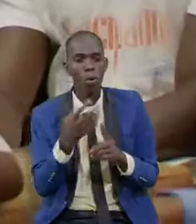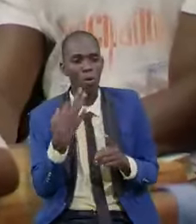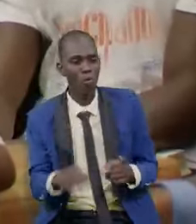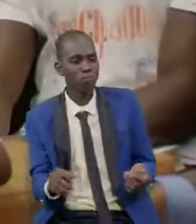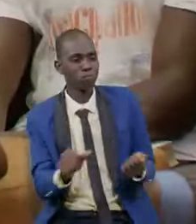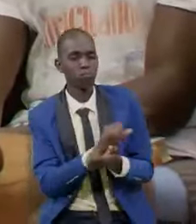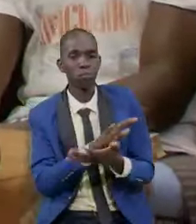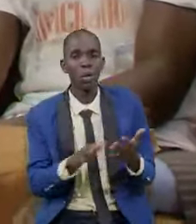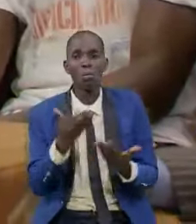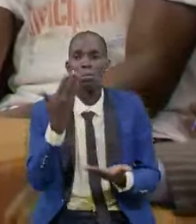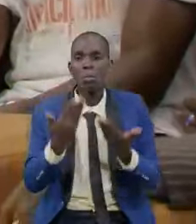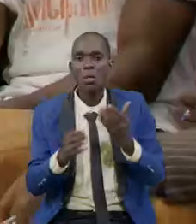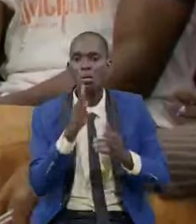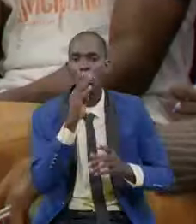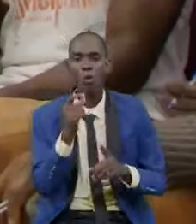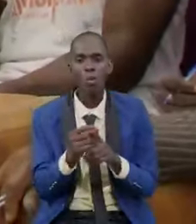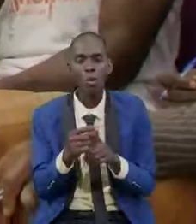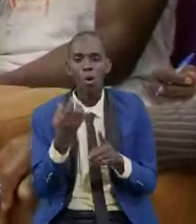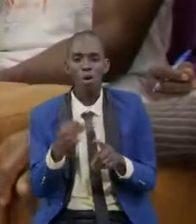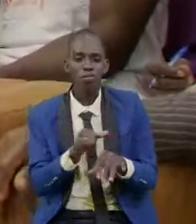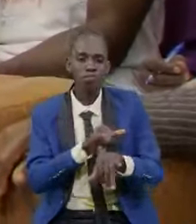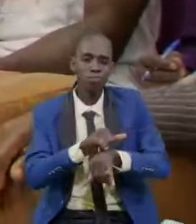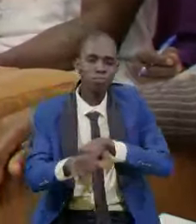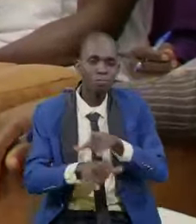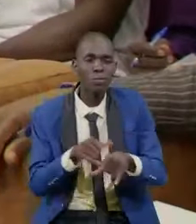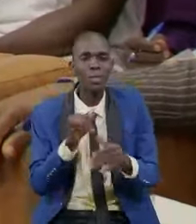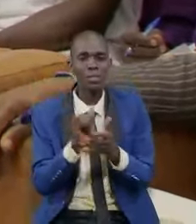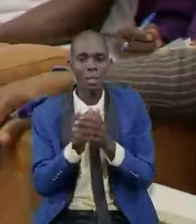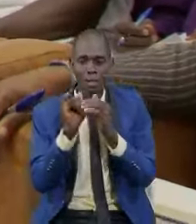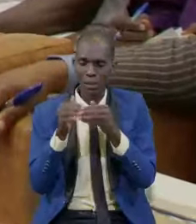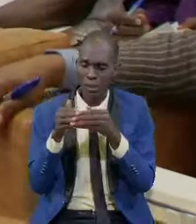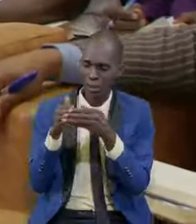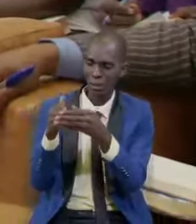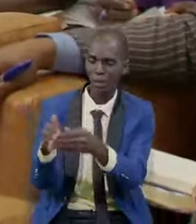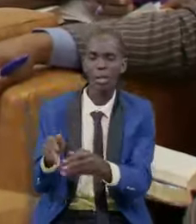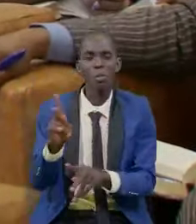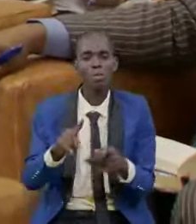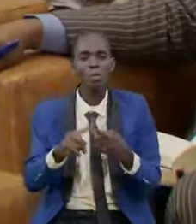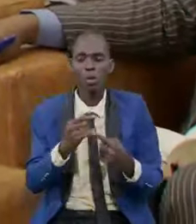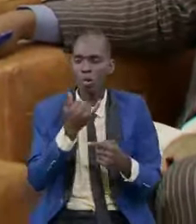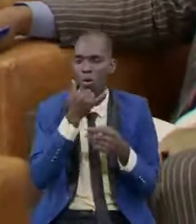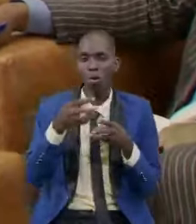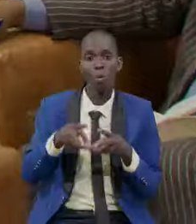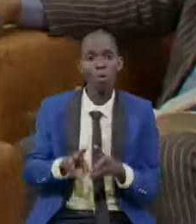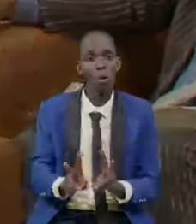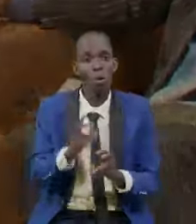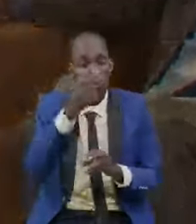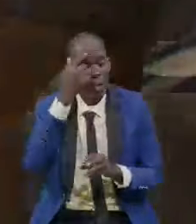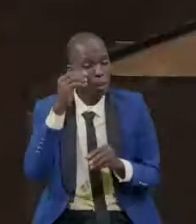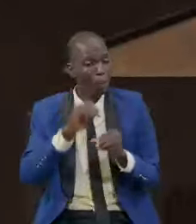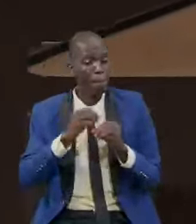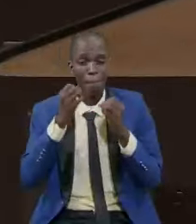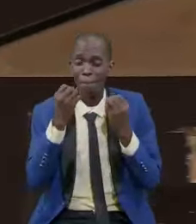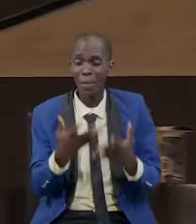be words of deception that leads people in the wrong direction, because in many